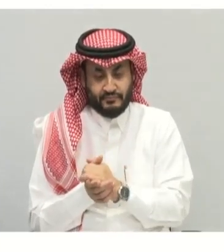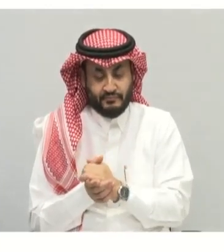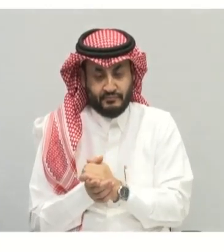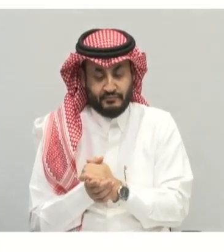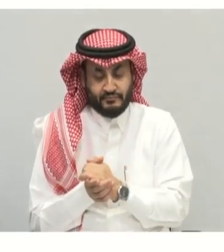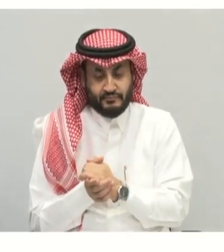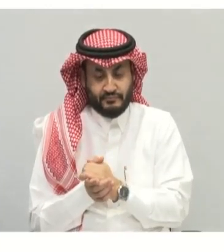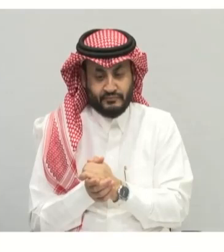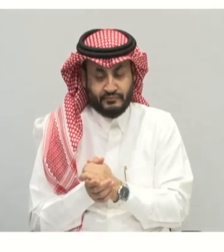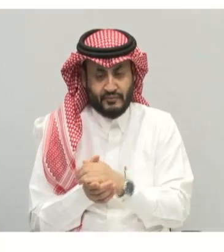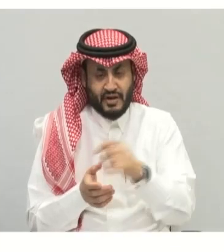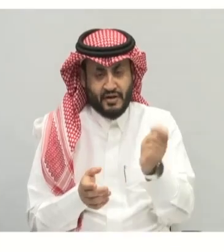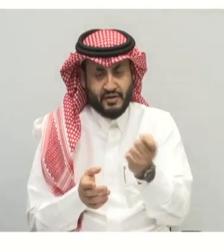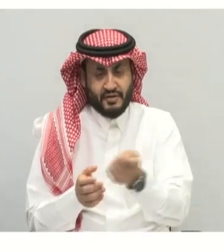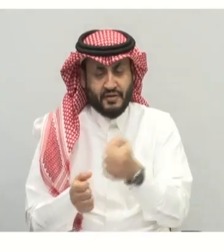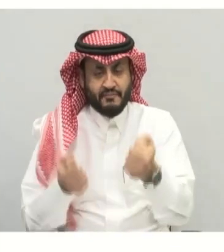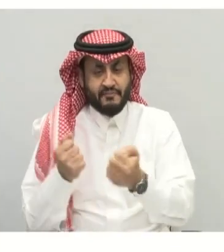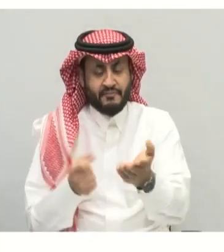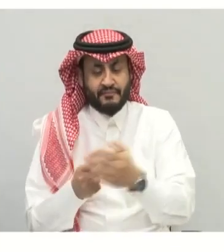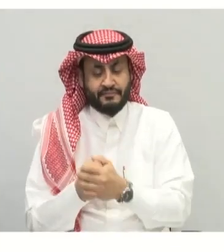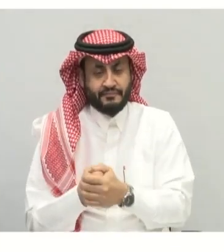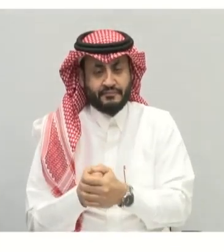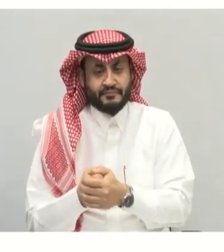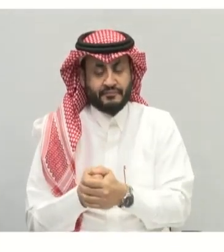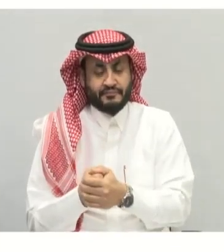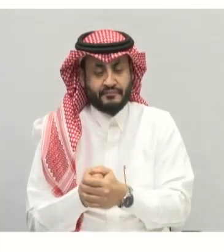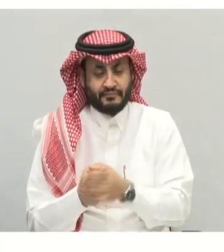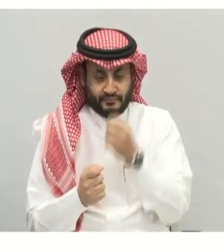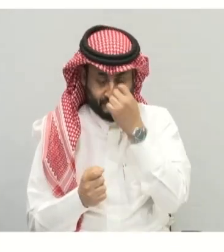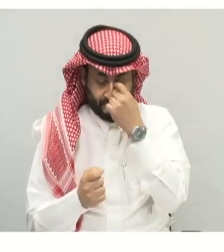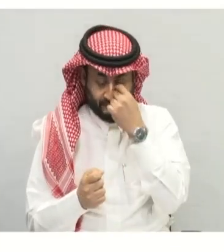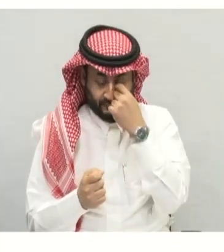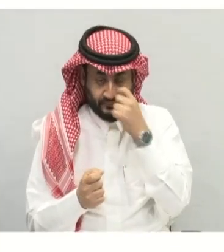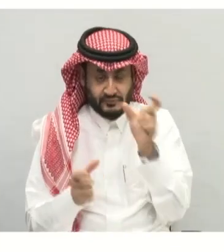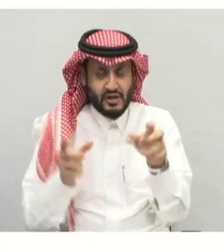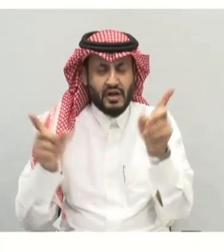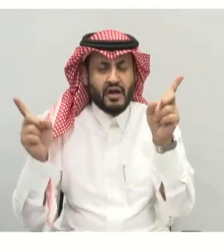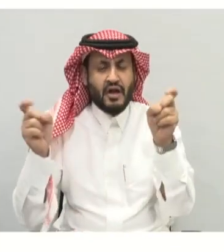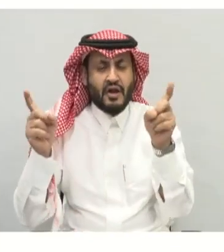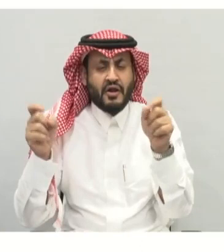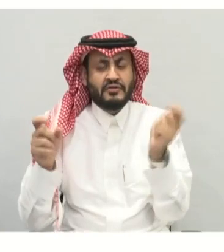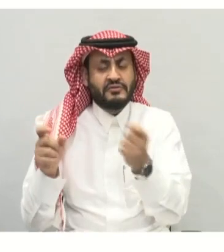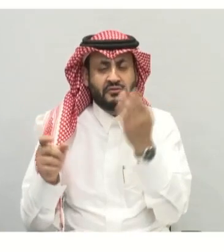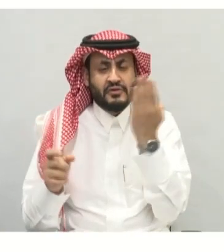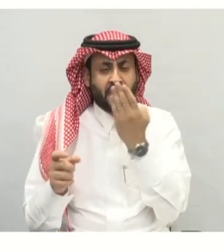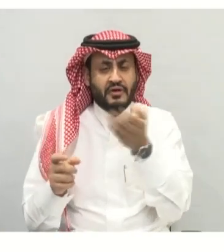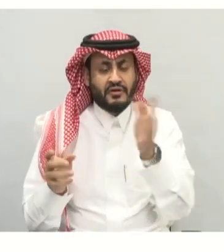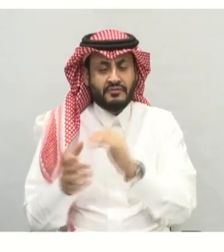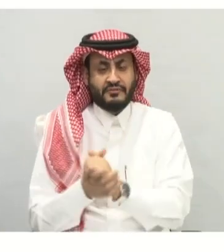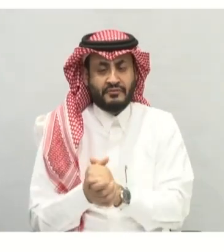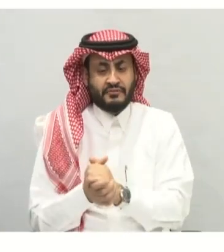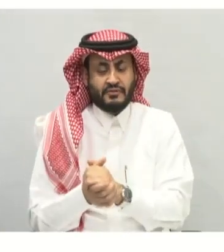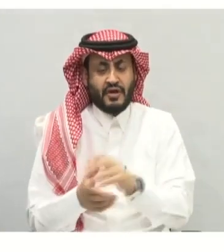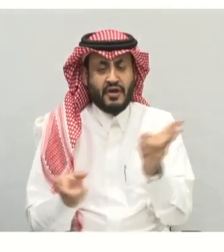the writing exercise where we read the writing lesson where we're at different quotes about culture and travel in general